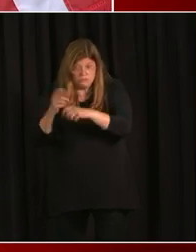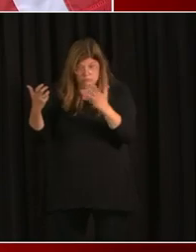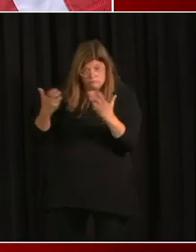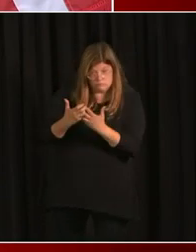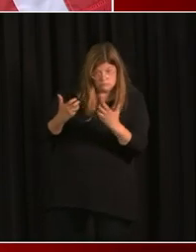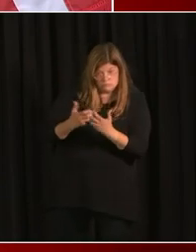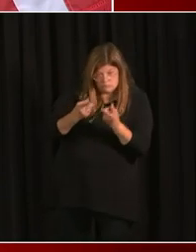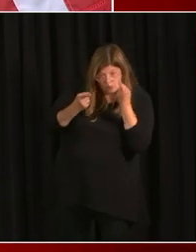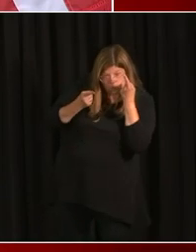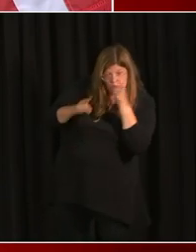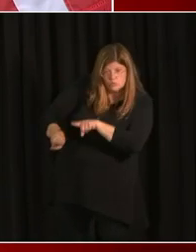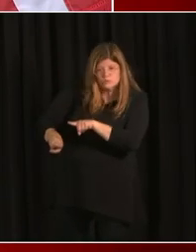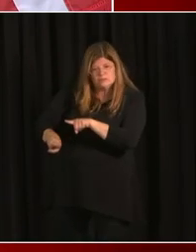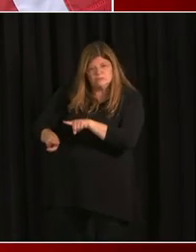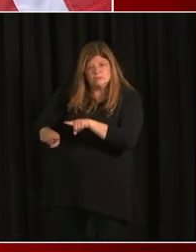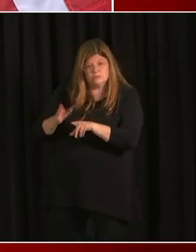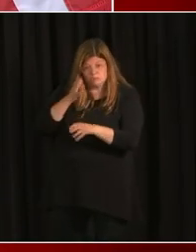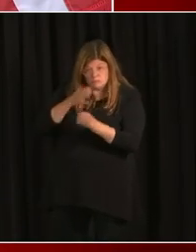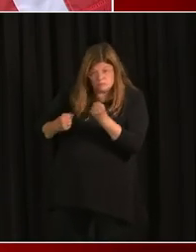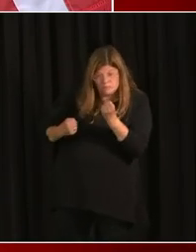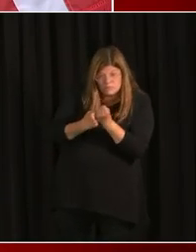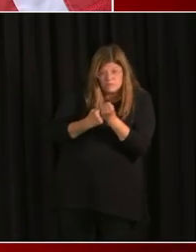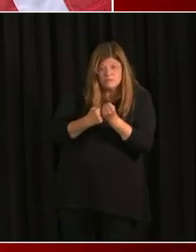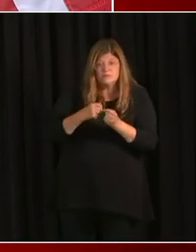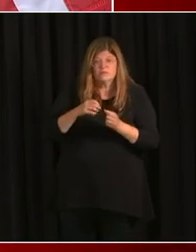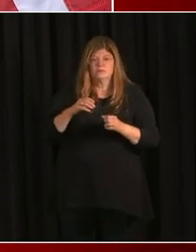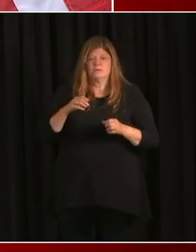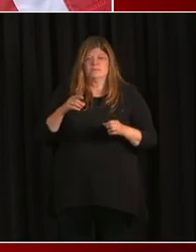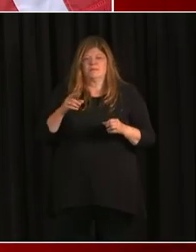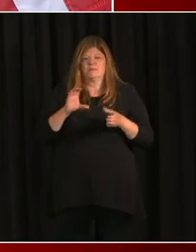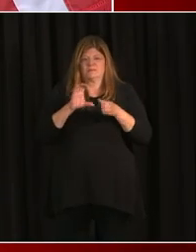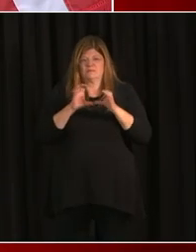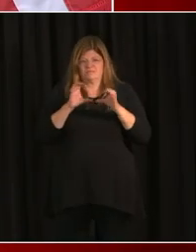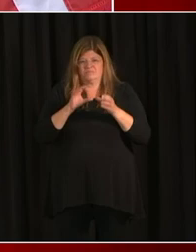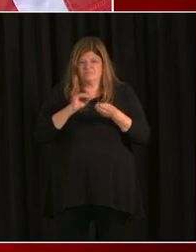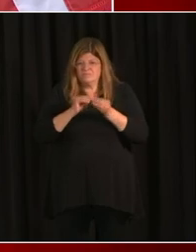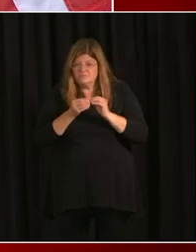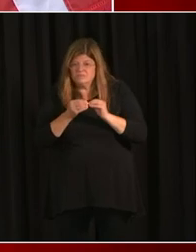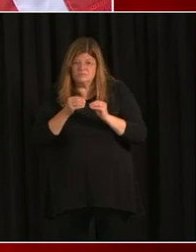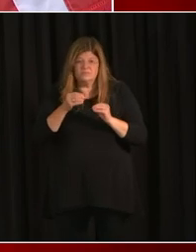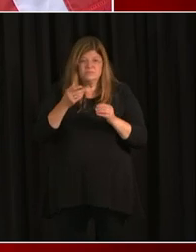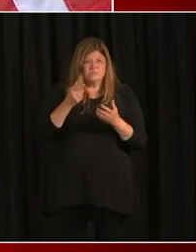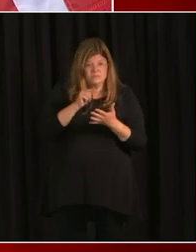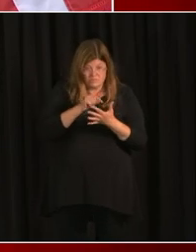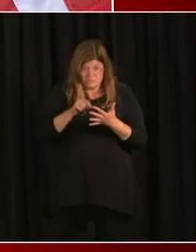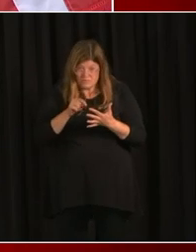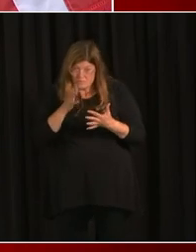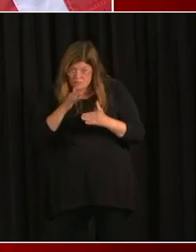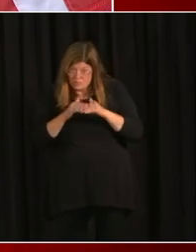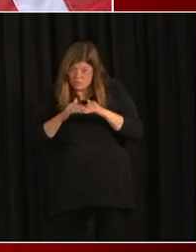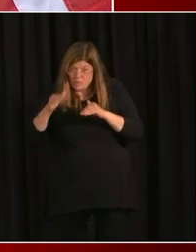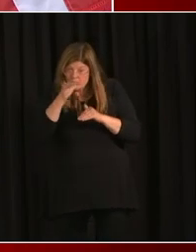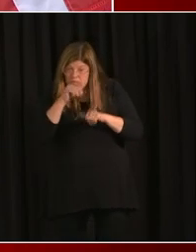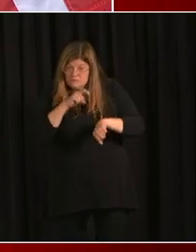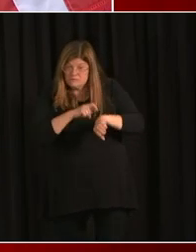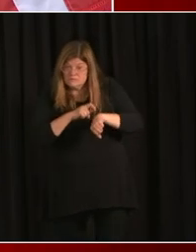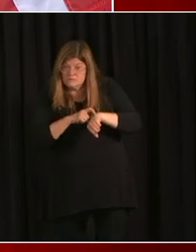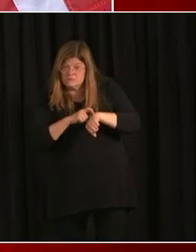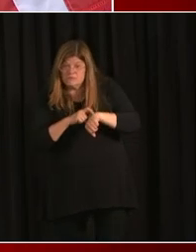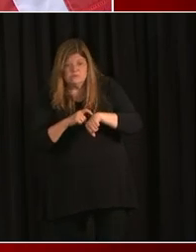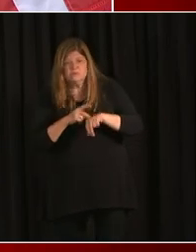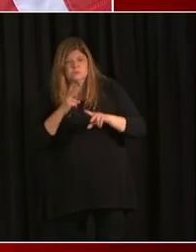going to stand behind these certification numbers. And come January or March, when our overtime numbers are through the roof, I don't want to